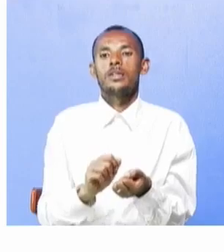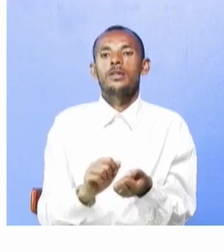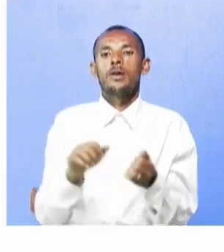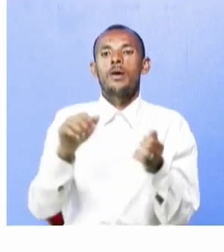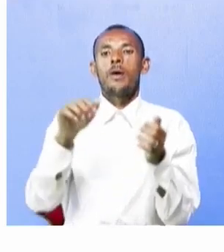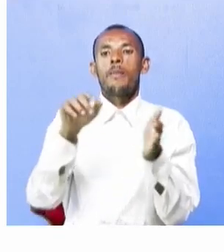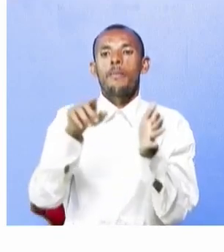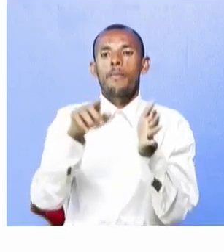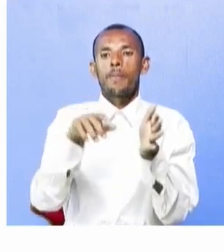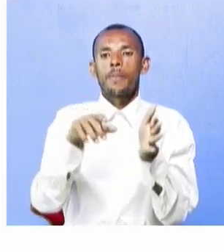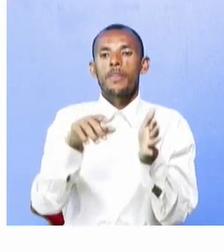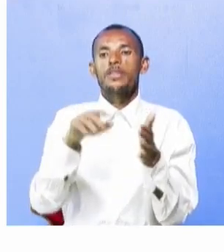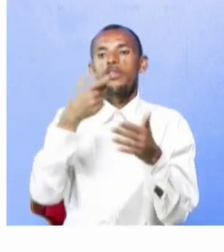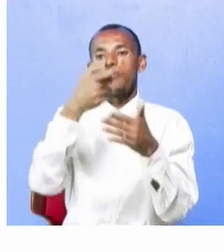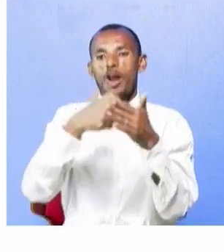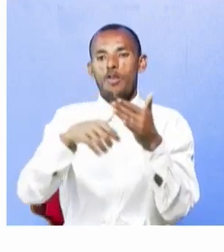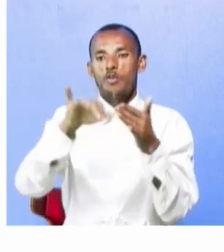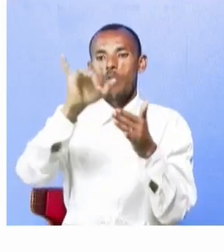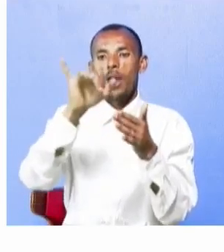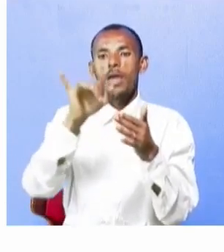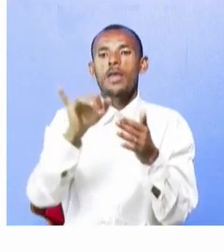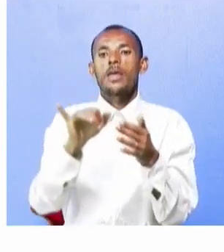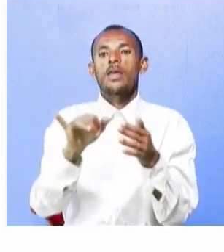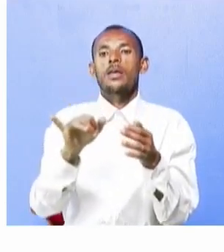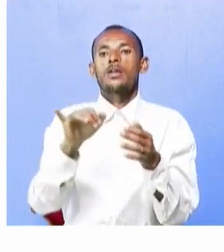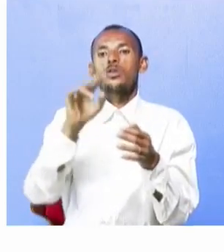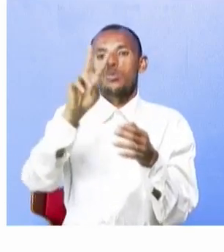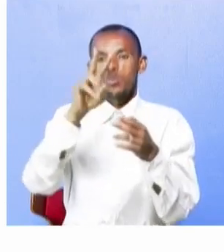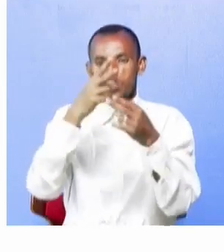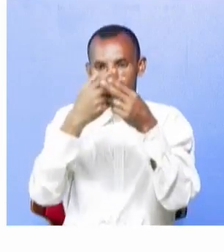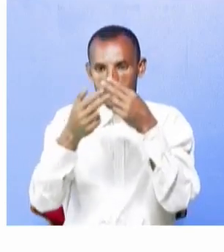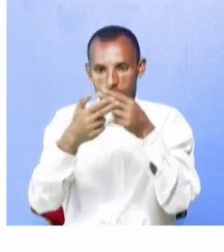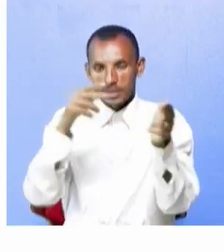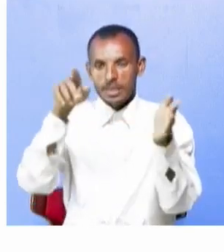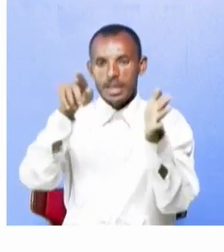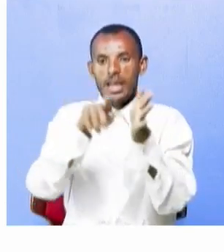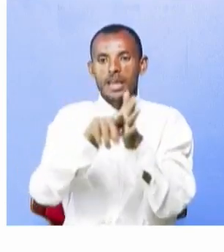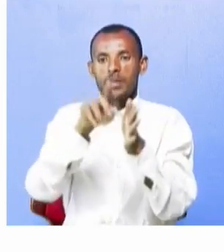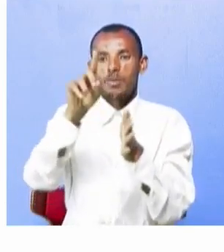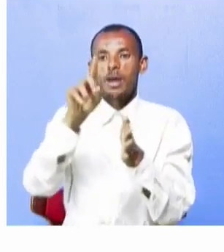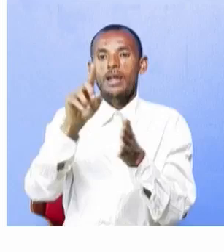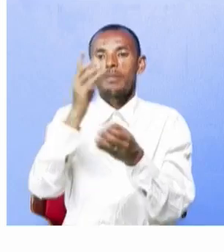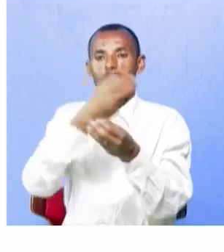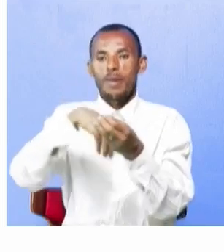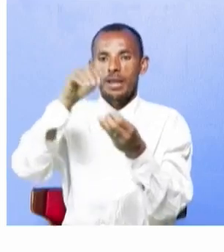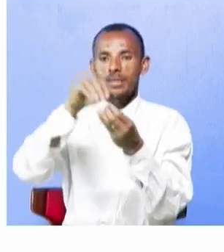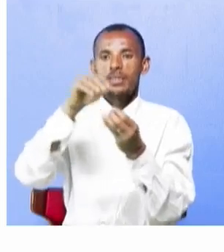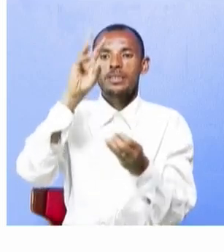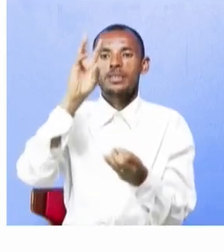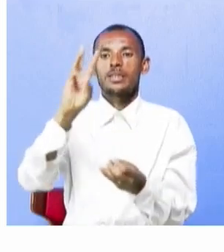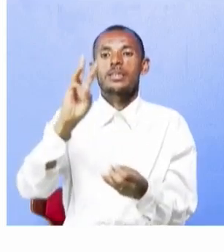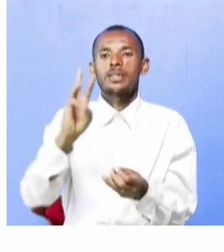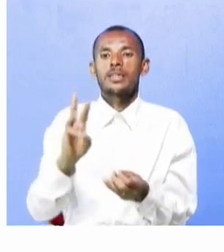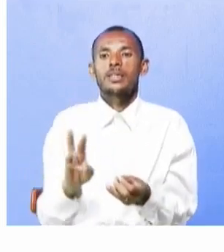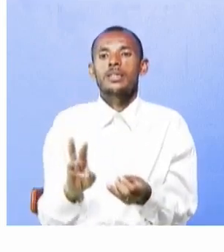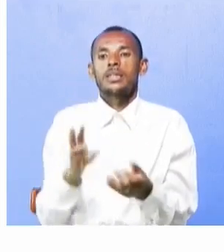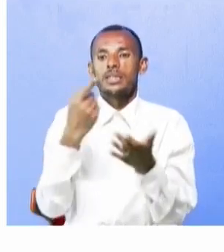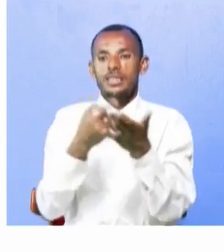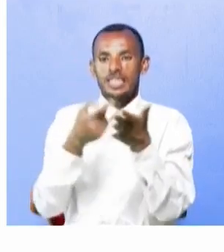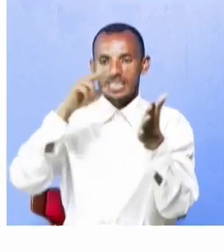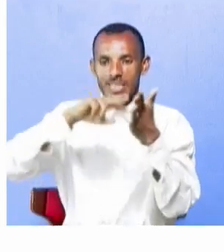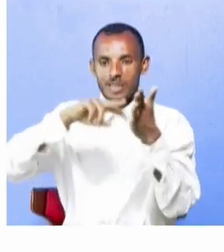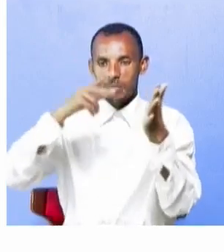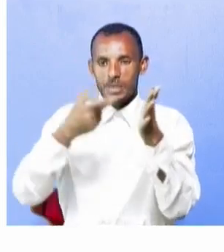minus 1, the value of y becomes 2 times minus 1 plus 6. Okay, so this